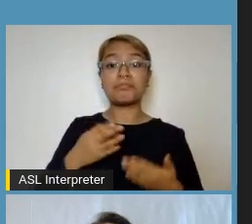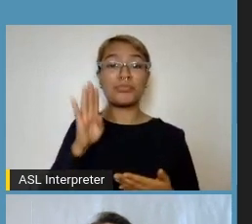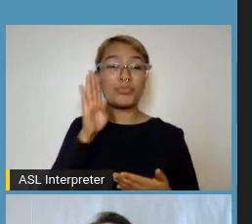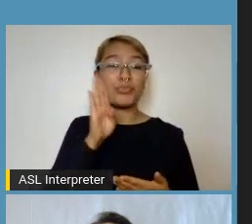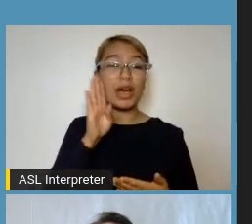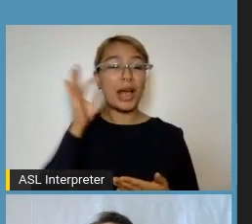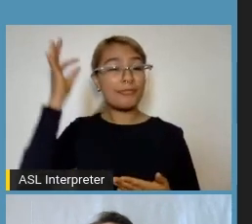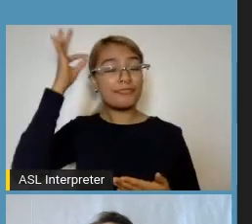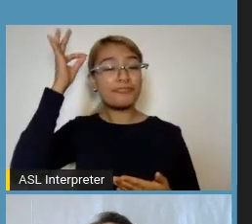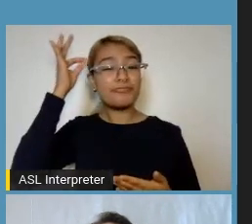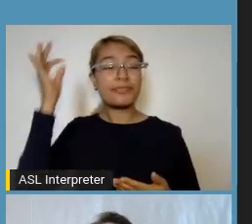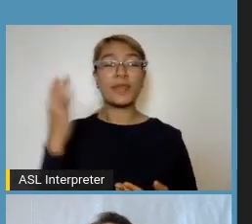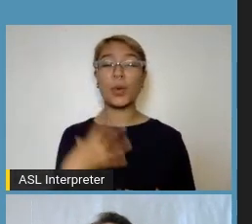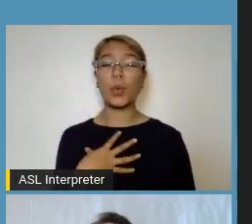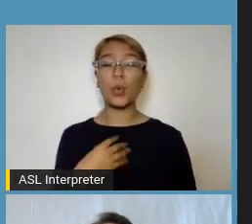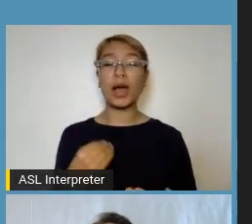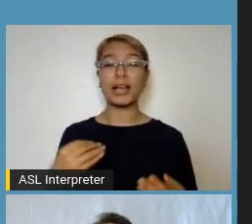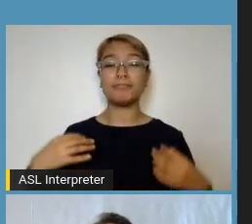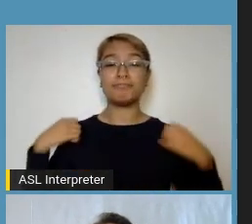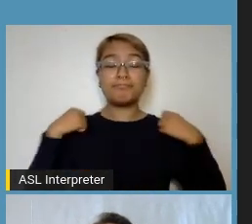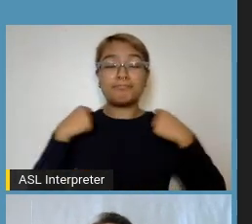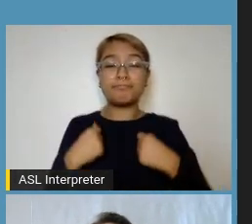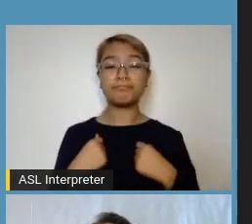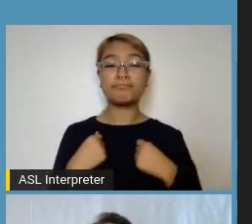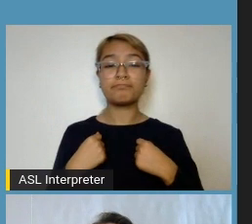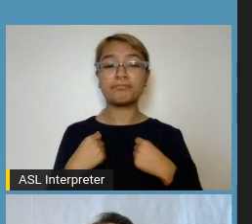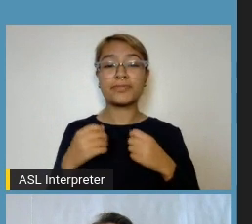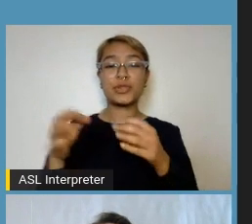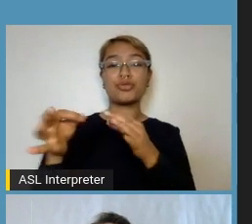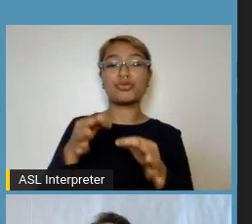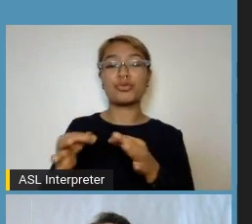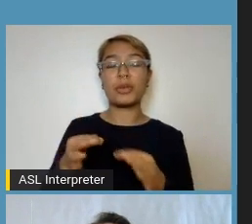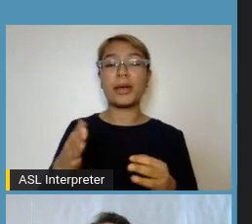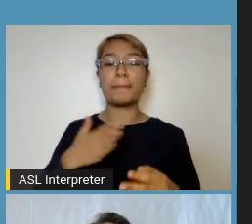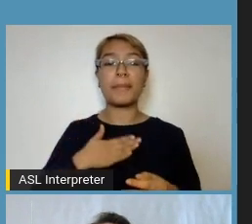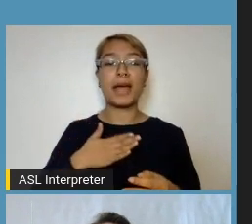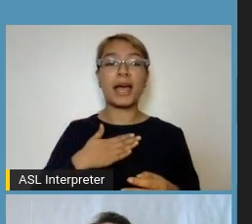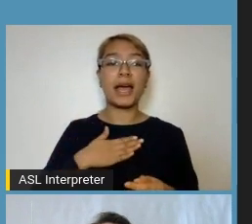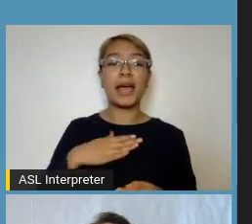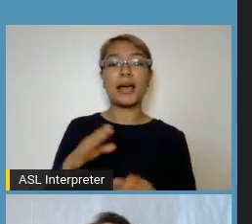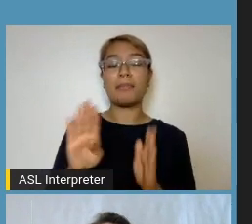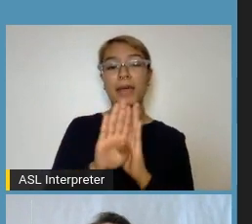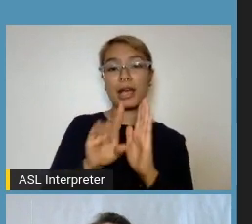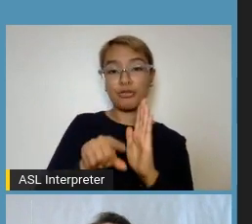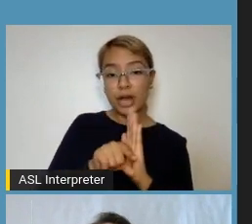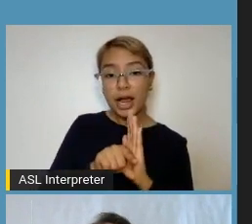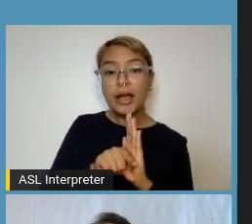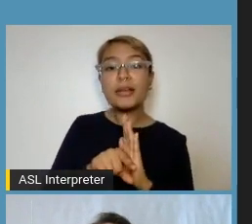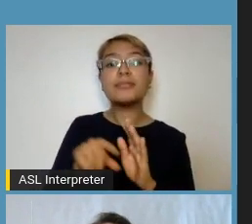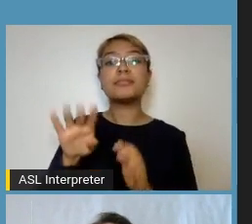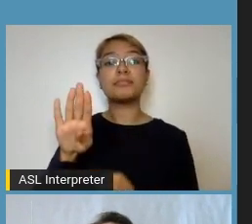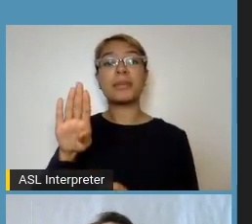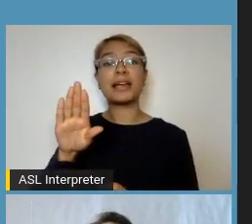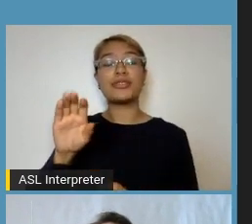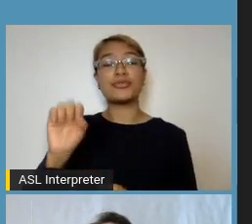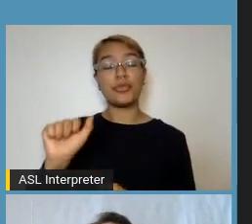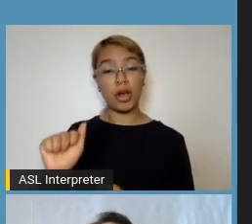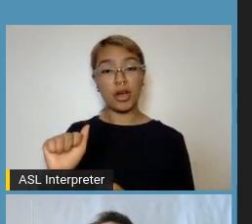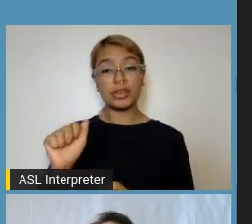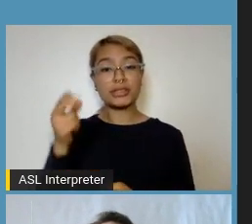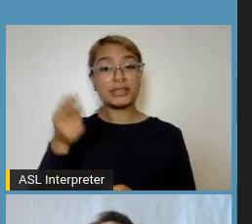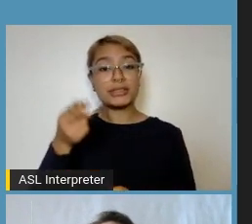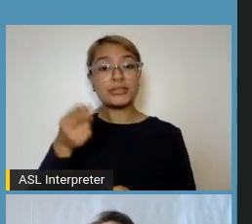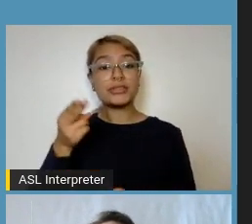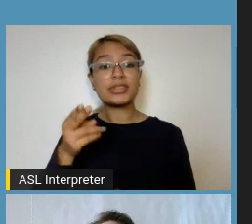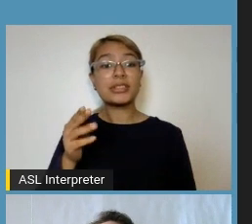a white sweater, and it describes my credentials, a Bachelor of Arts in Histories, a Master of Arts in Museum